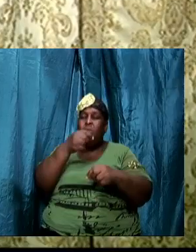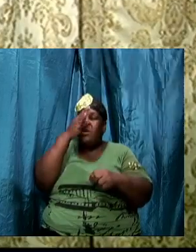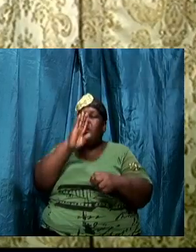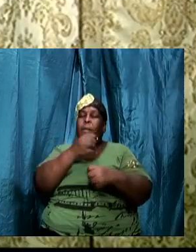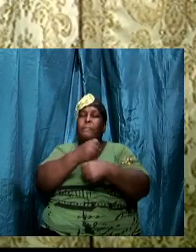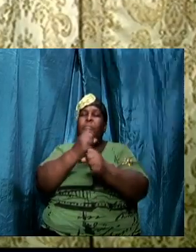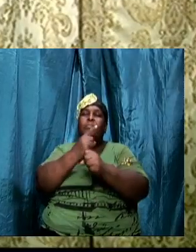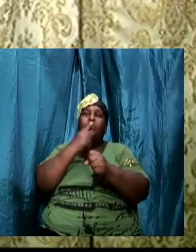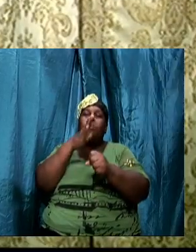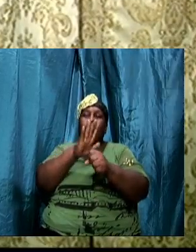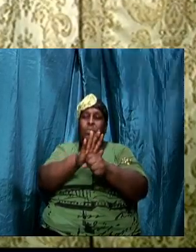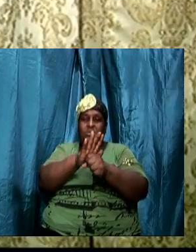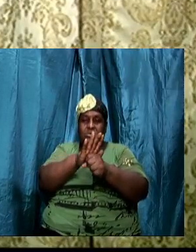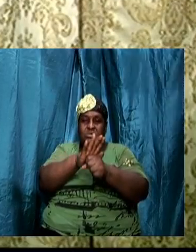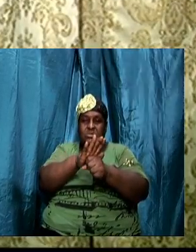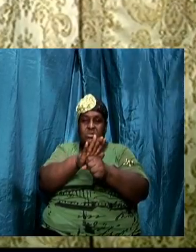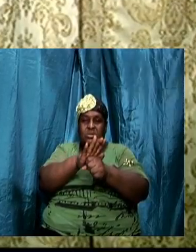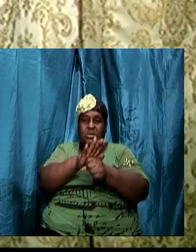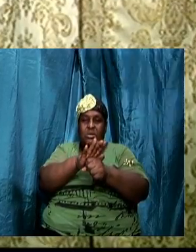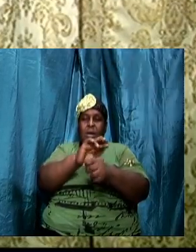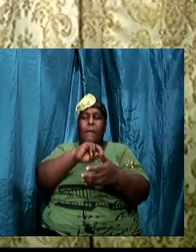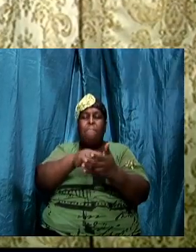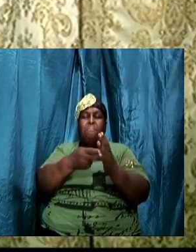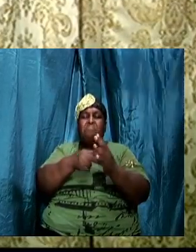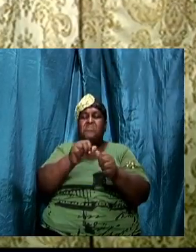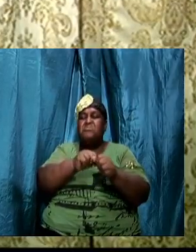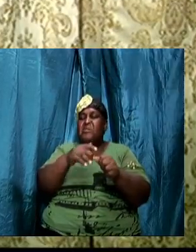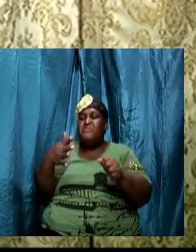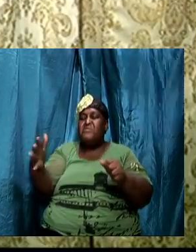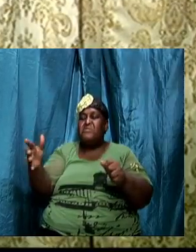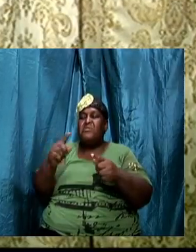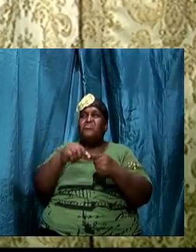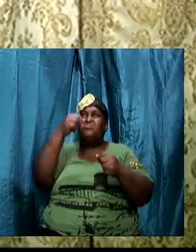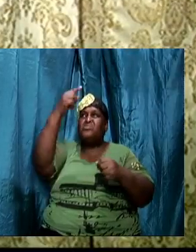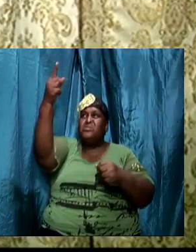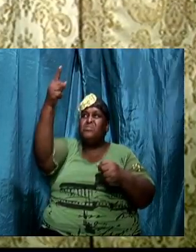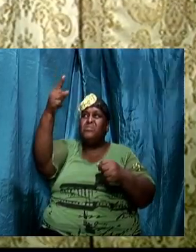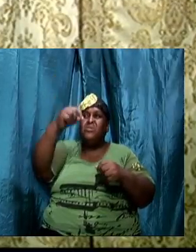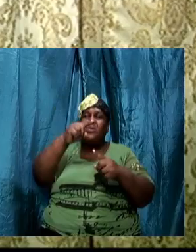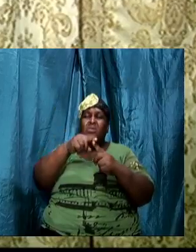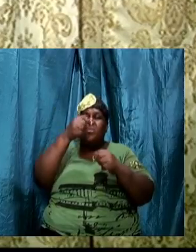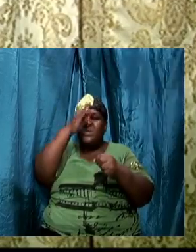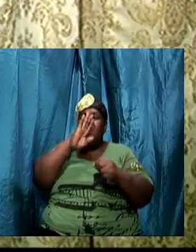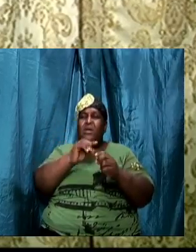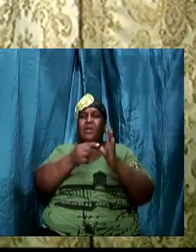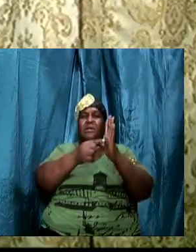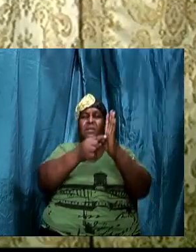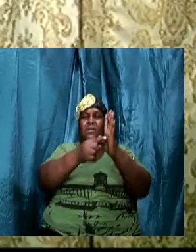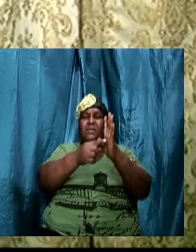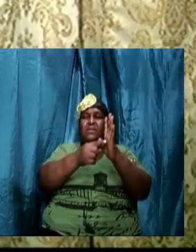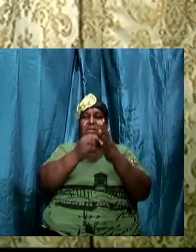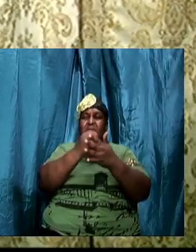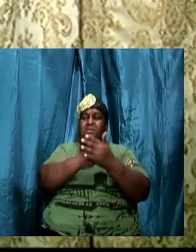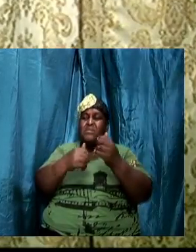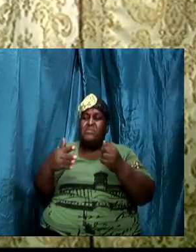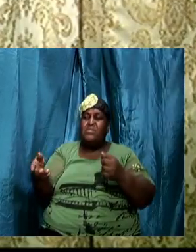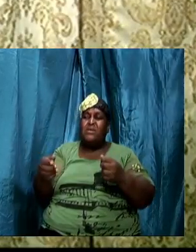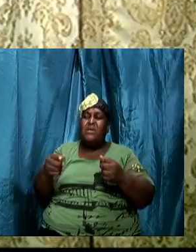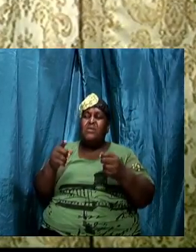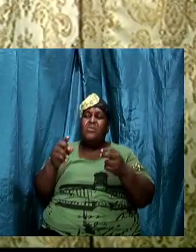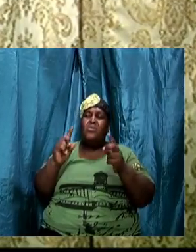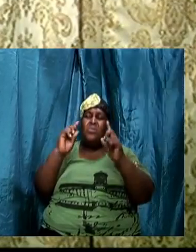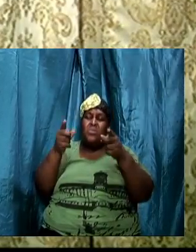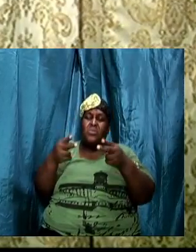promise, it means everything to Him. When God declares a thing that it is going to happen,